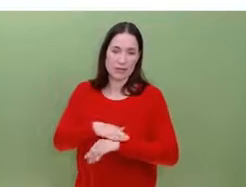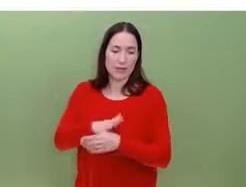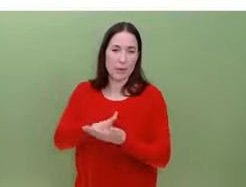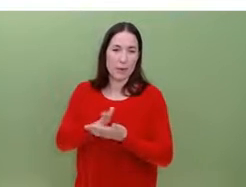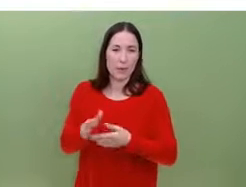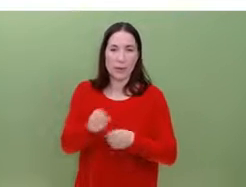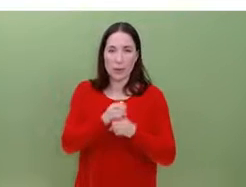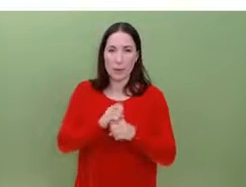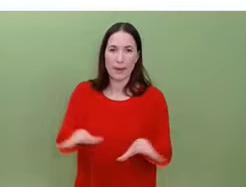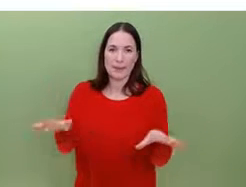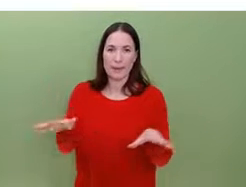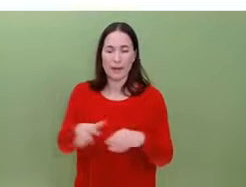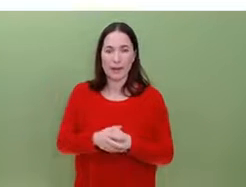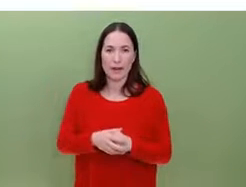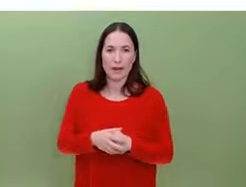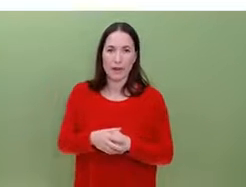Certainly,